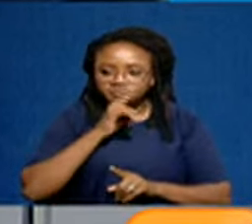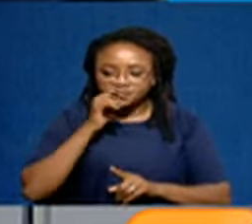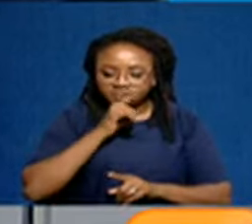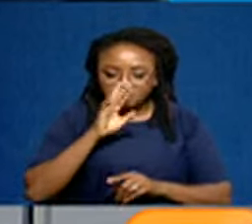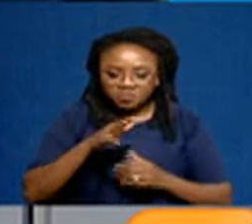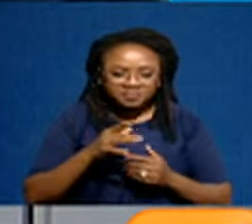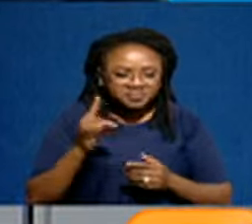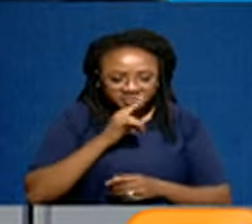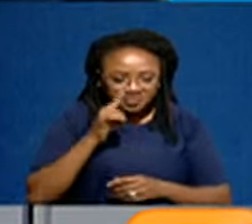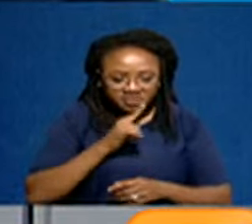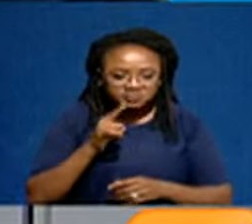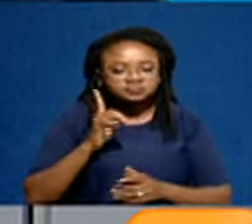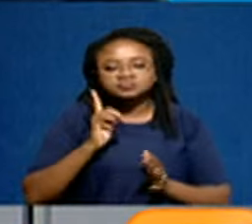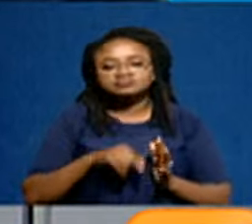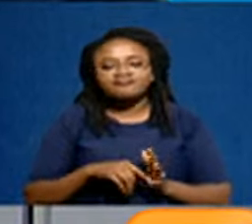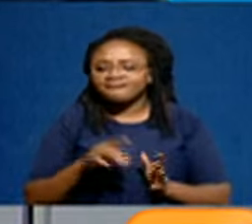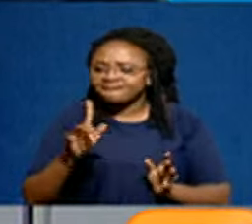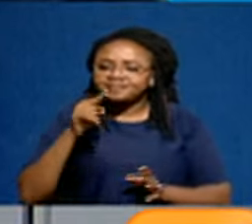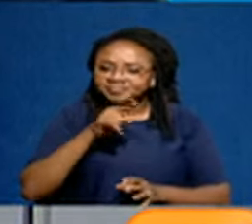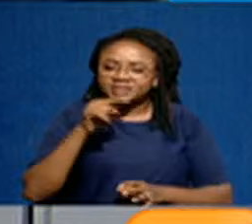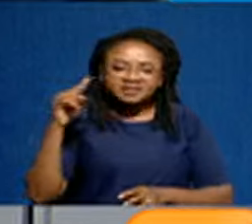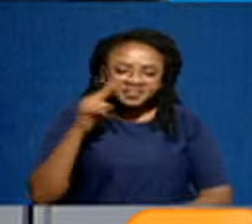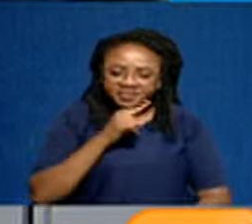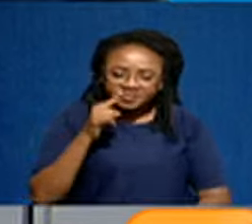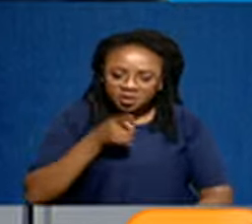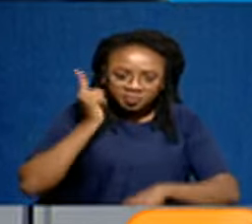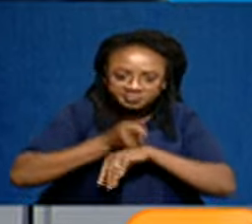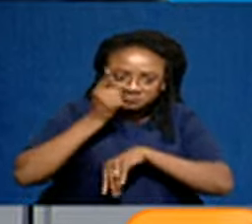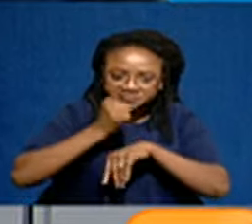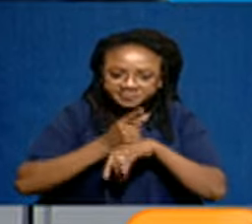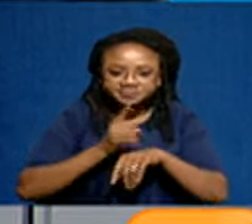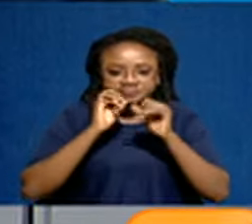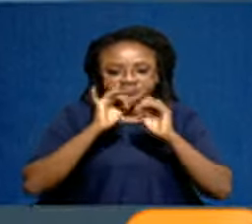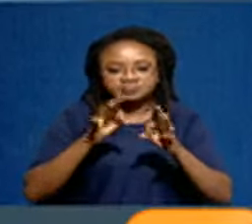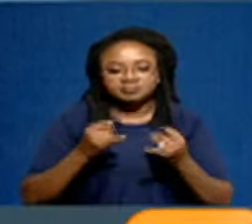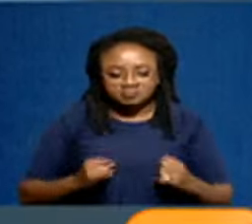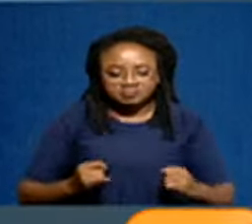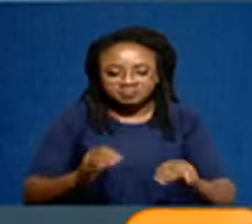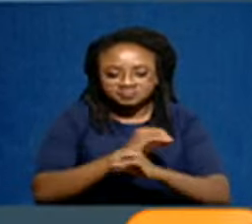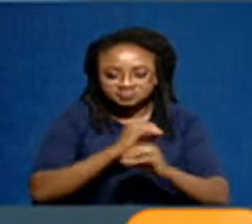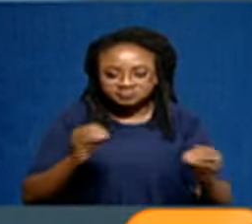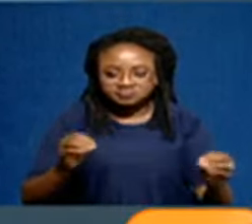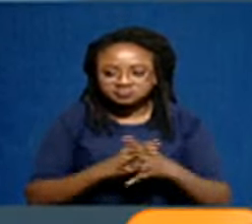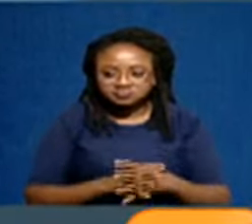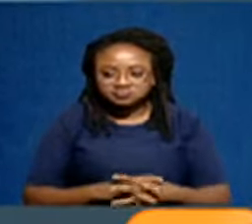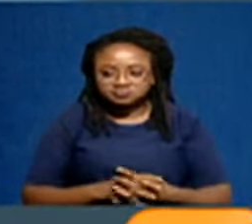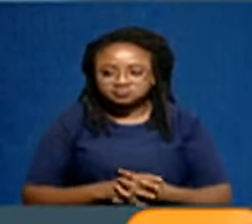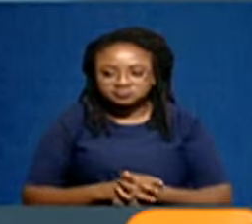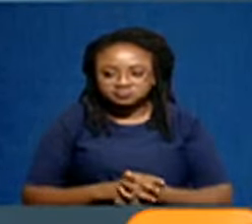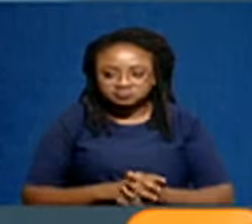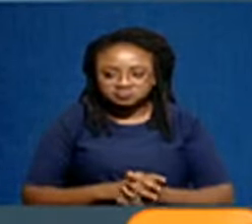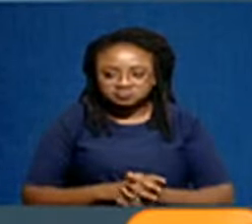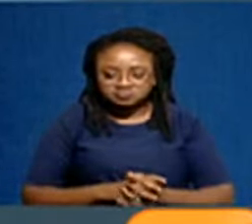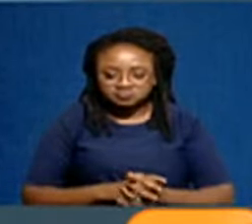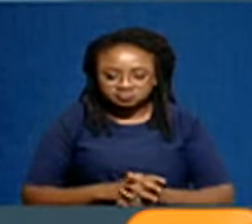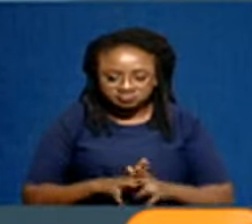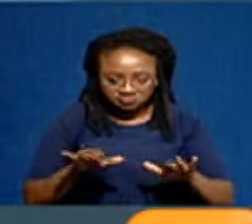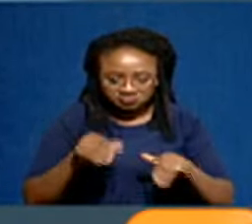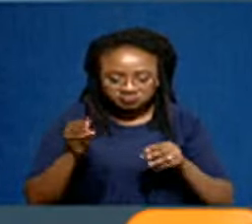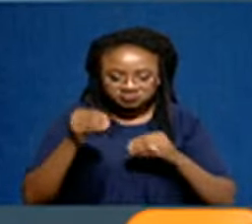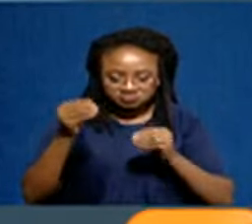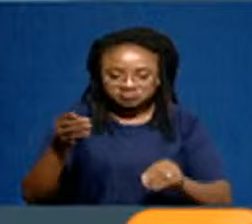you're calling them threats. What are they? They become a threat when they're not implemented. You think they're going to be so implemented? So just give H.E. Mutai